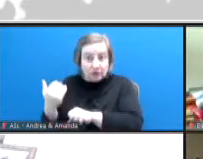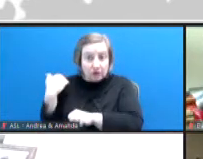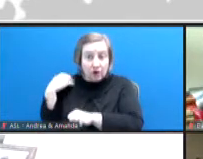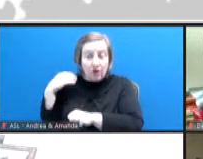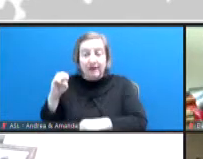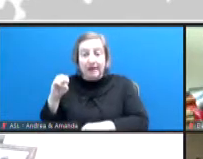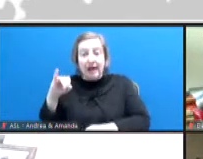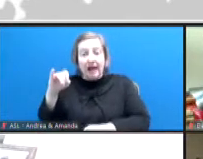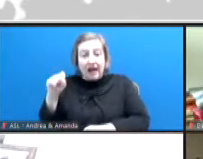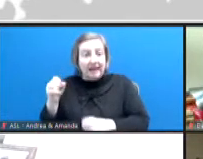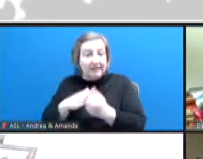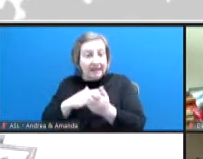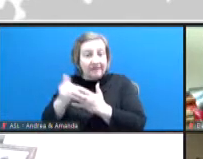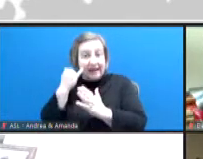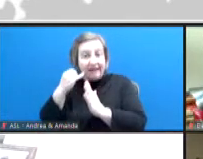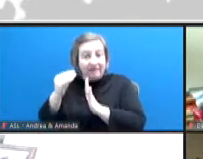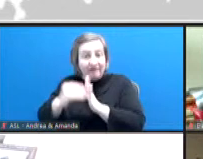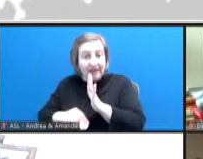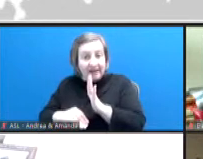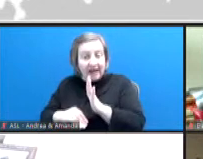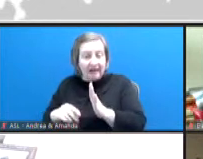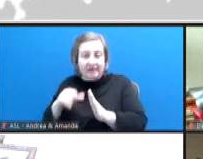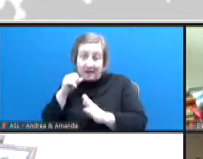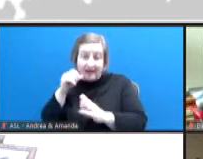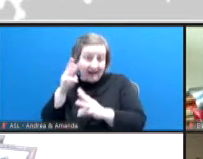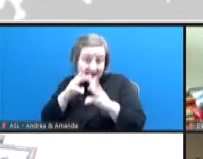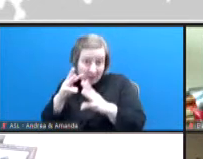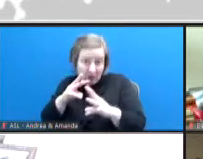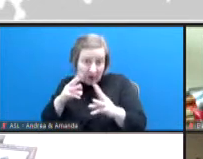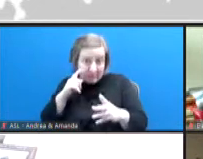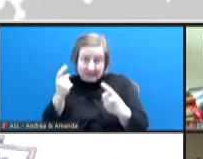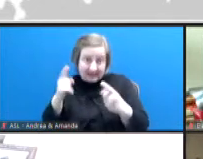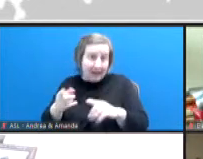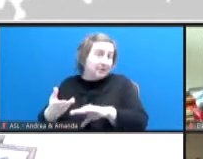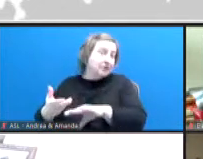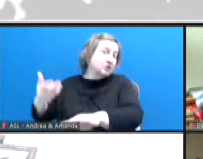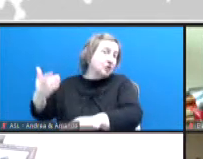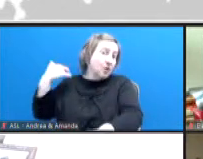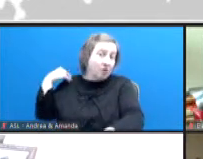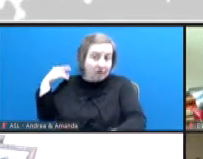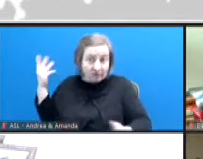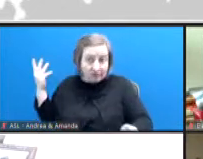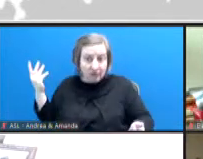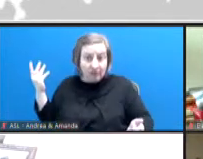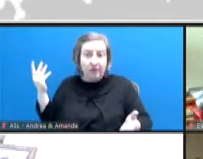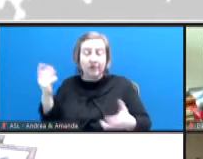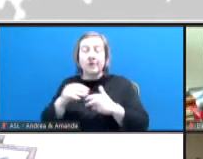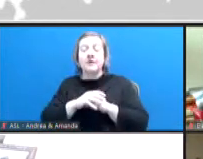EIS, even if it's filled out, isn't going to worry about that because it happened so long ago.